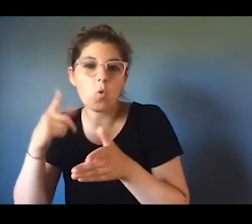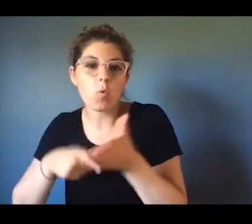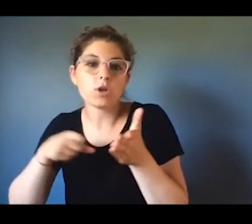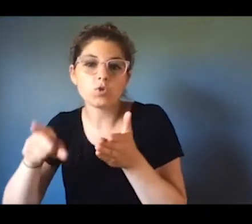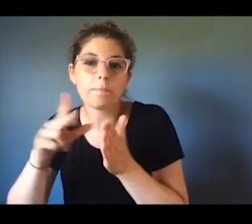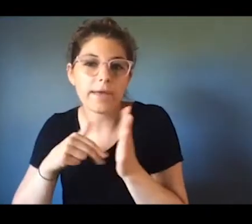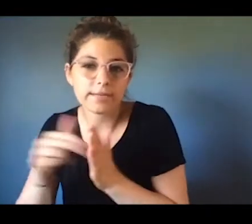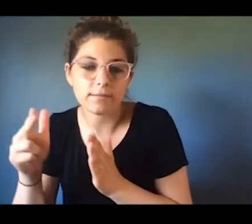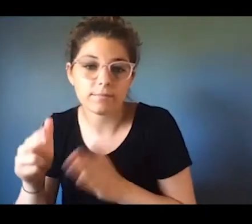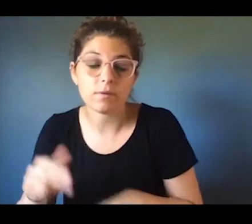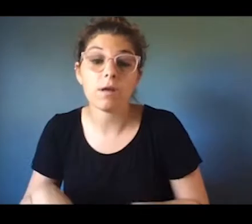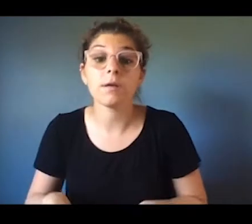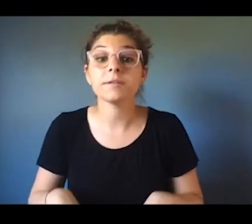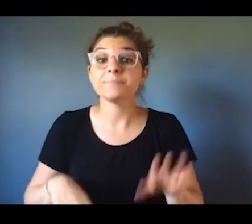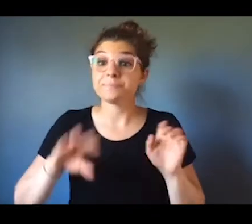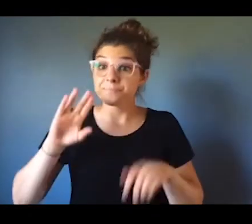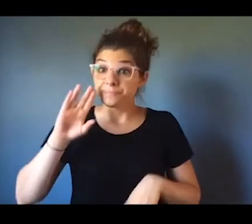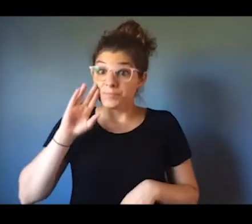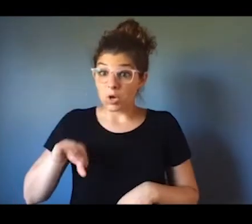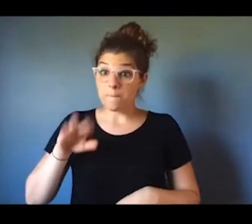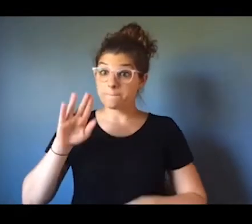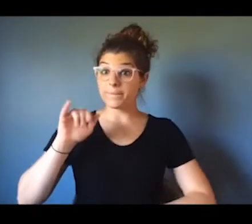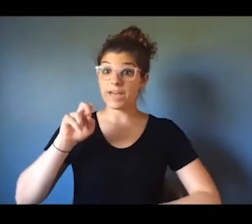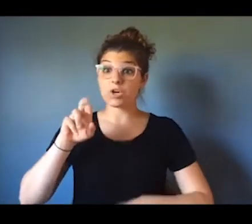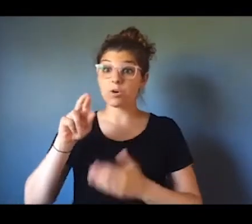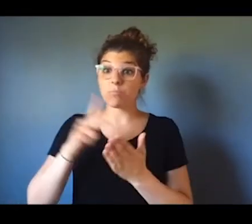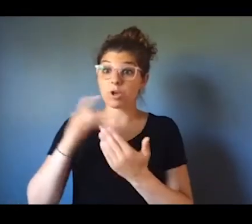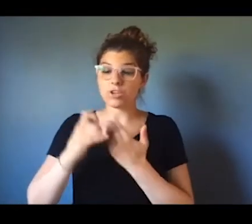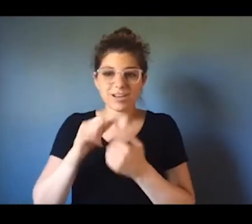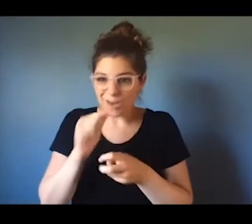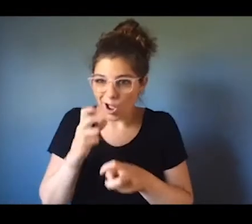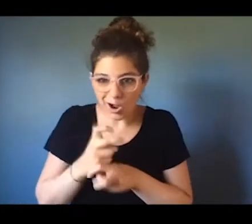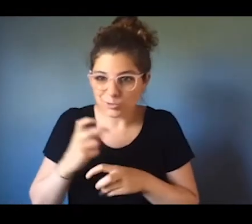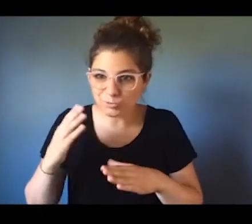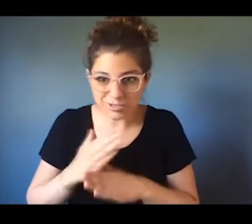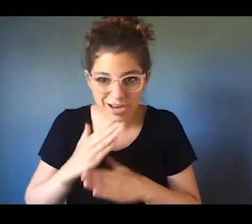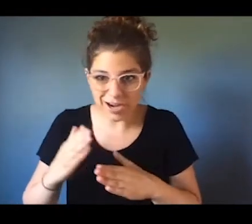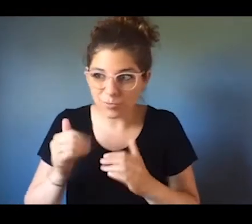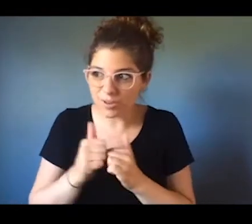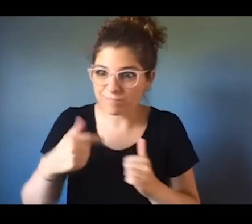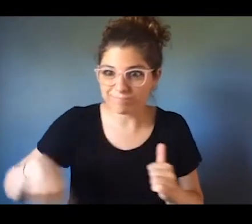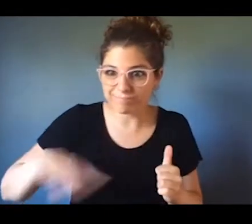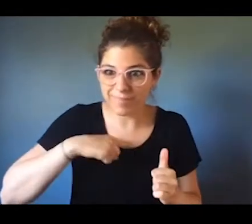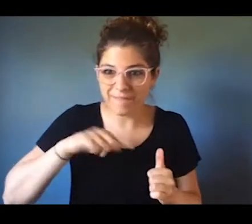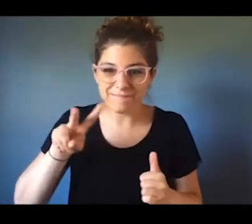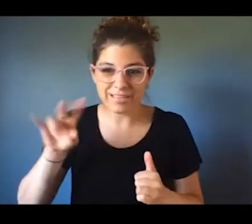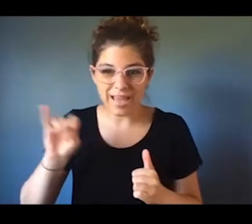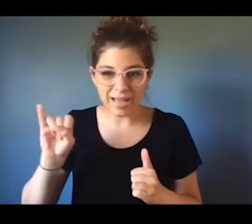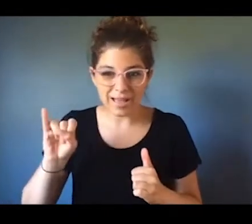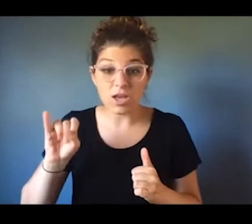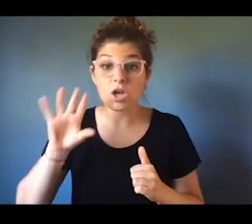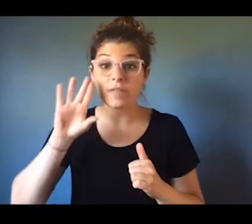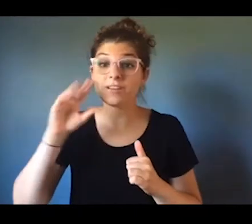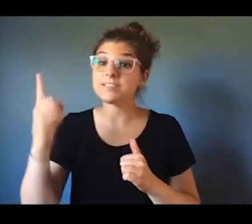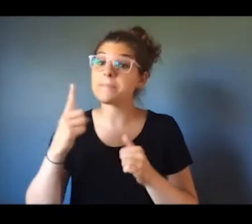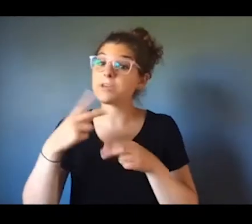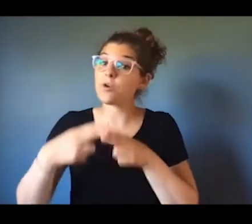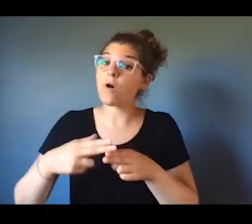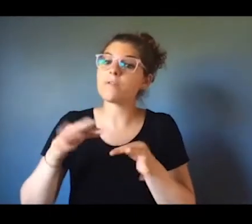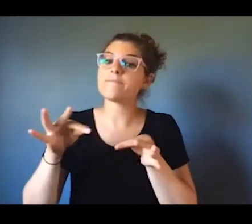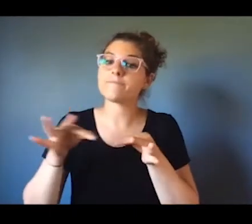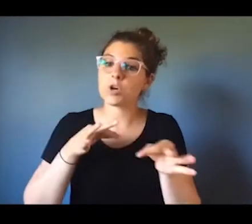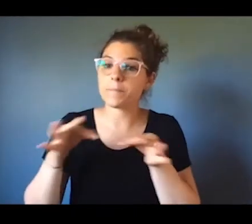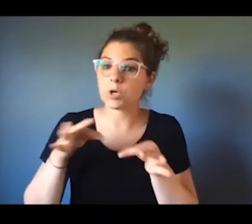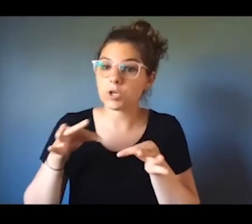painted? It's not hard at all to be able to share this banner project with those of us who have visual impairments. There's a thing